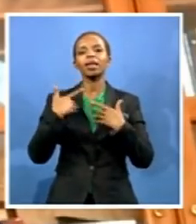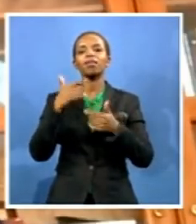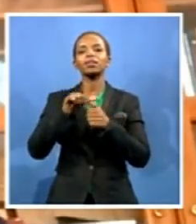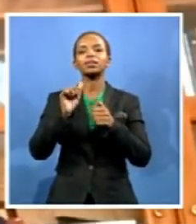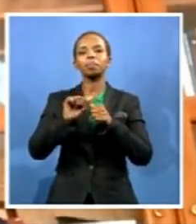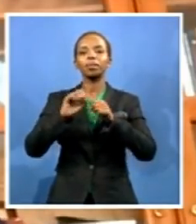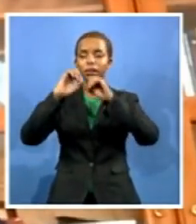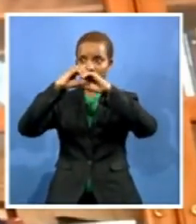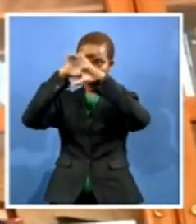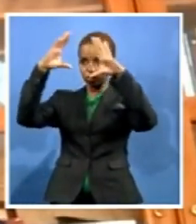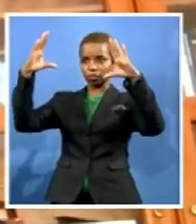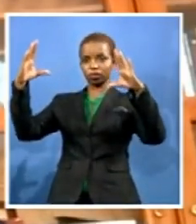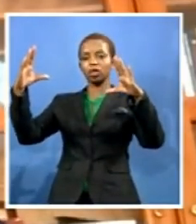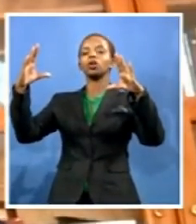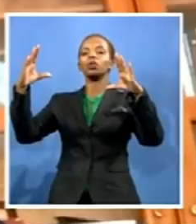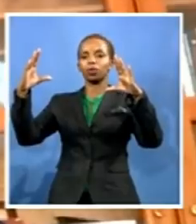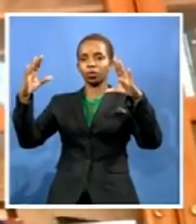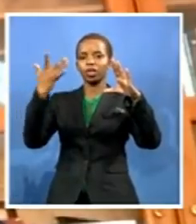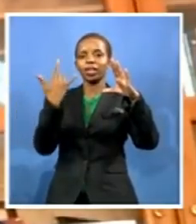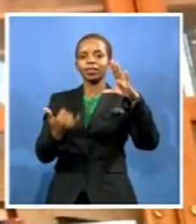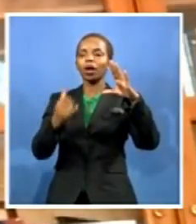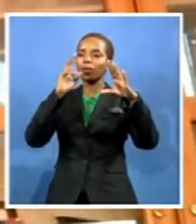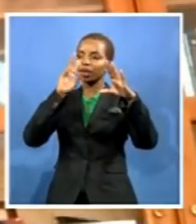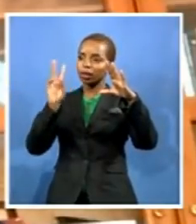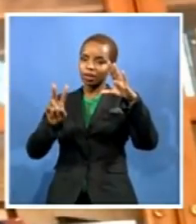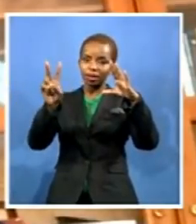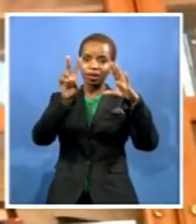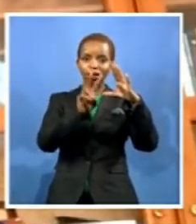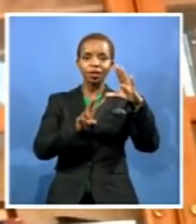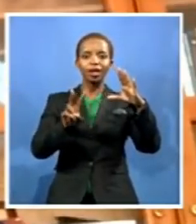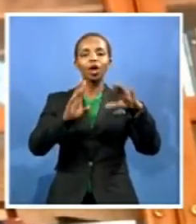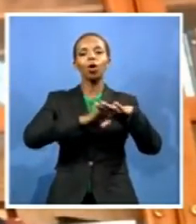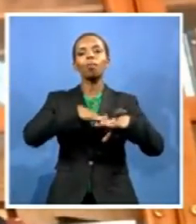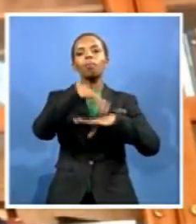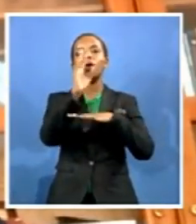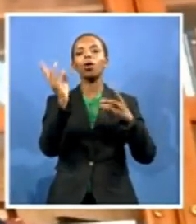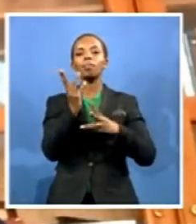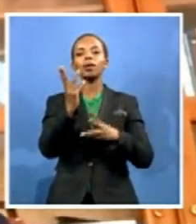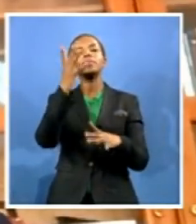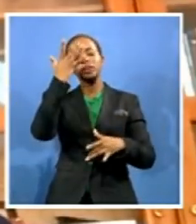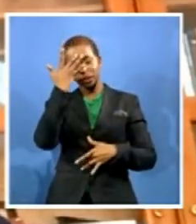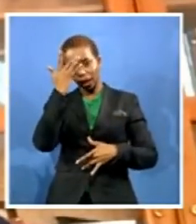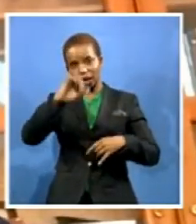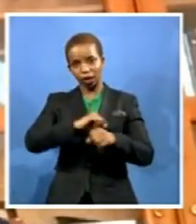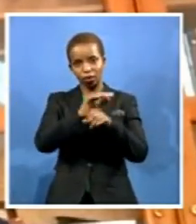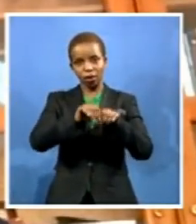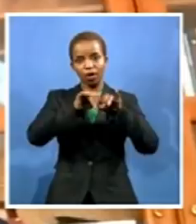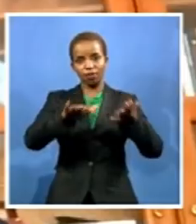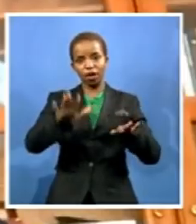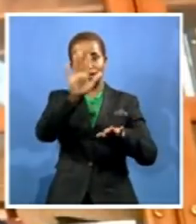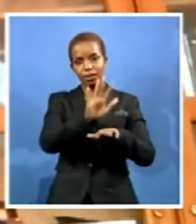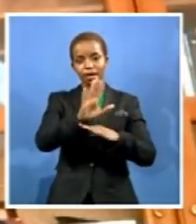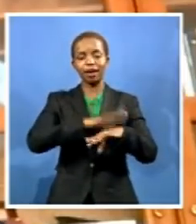scenario where there'll be a much more rapid rise in the numbers of people who are infected and therefore demising, or it's going to